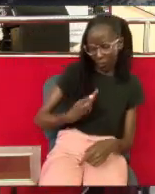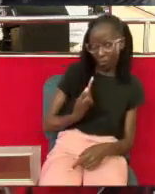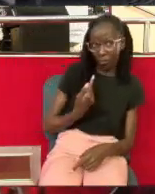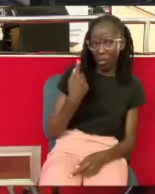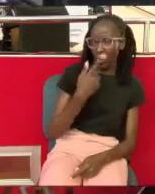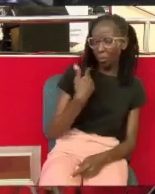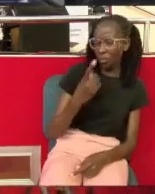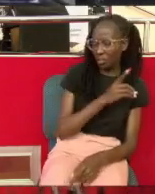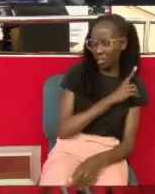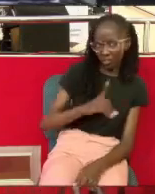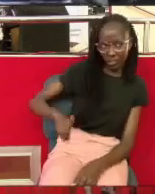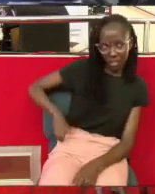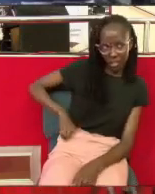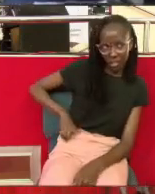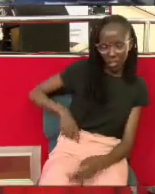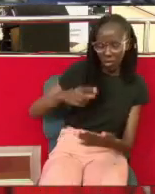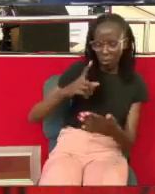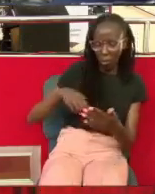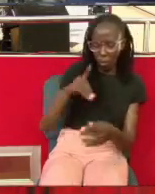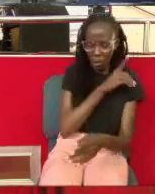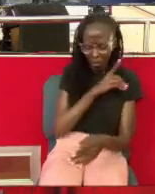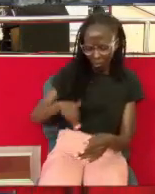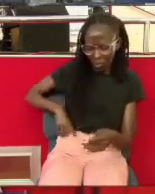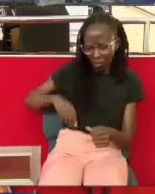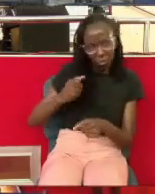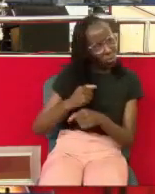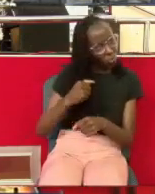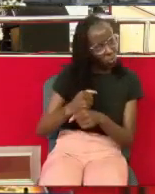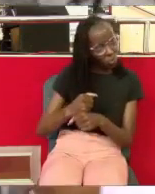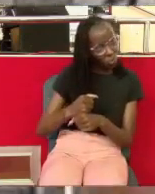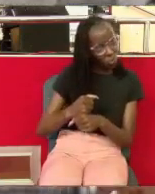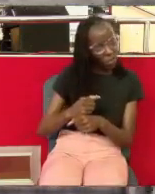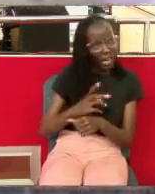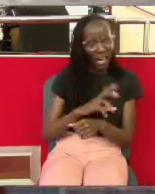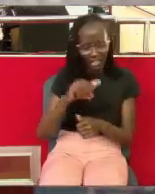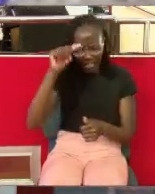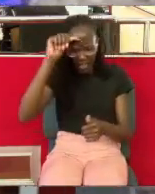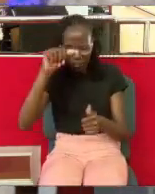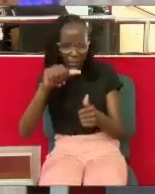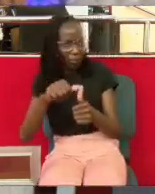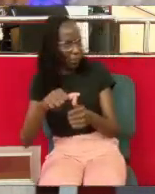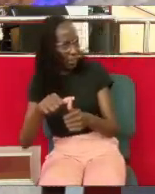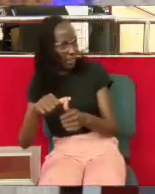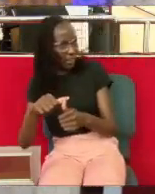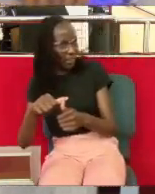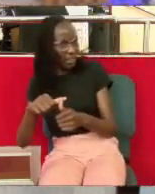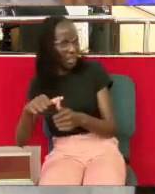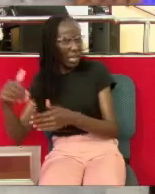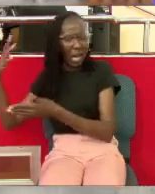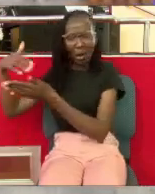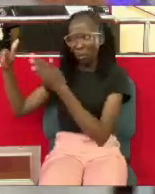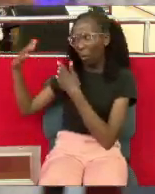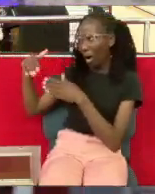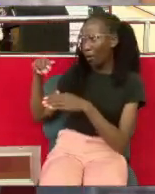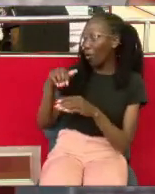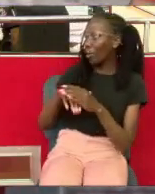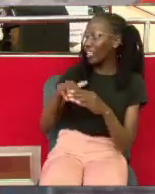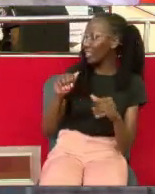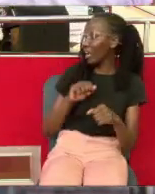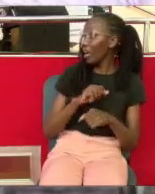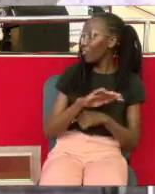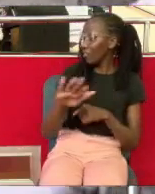David? What has David done? And he remembered. He was in the field. And in